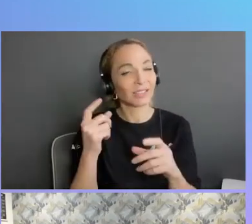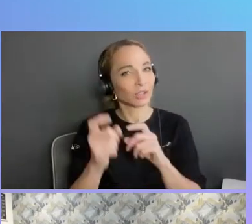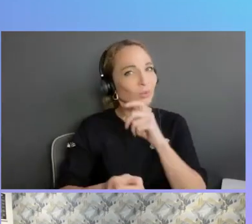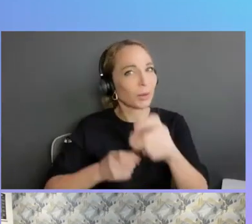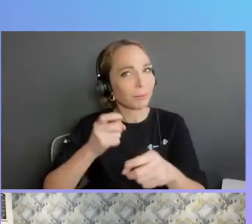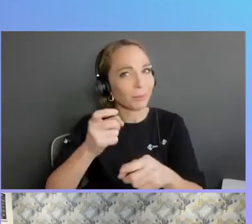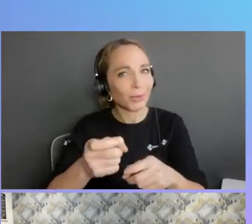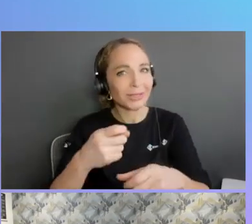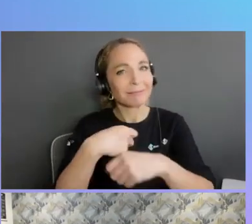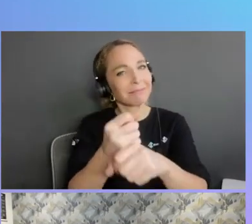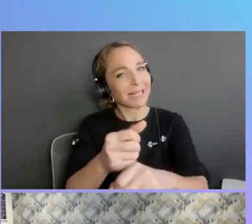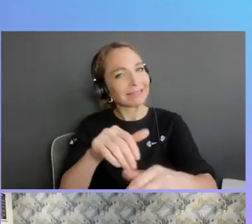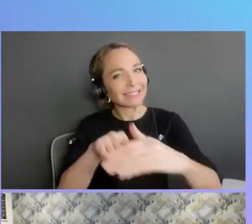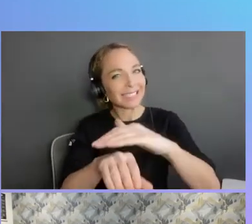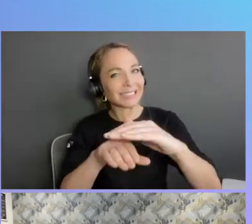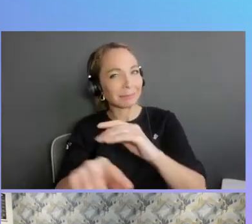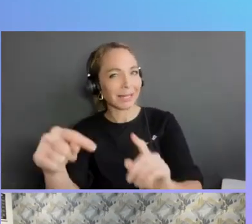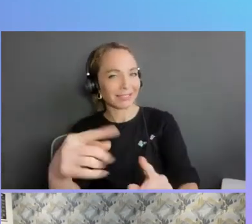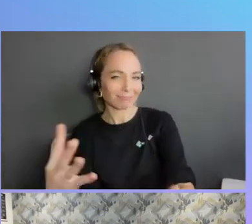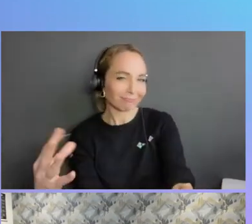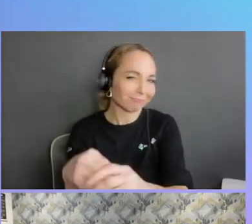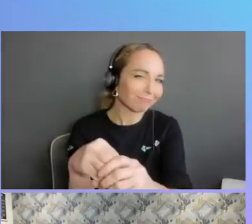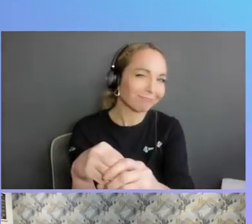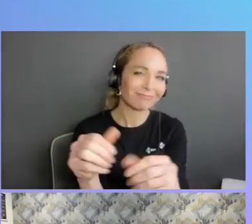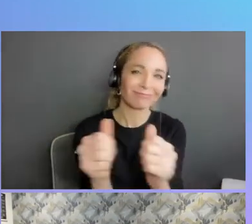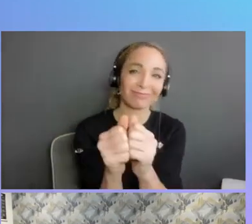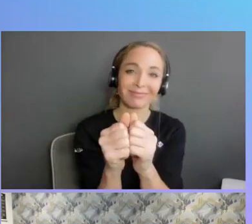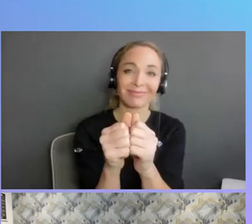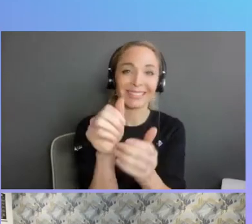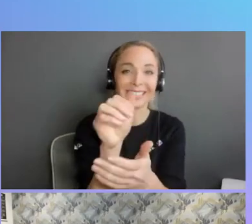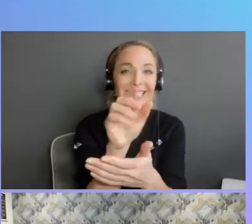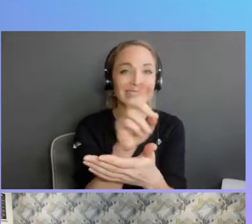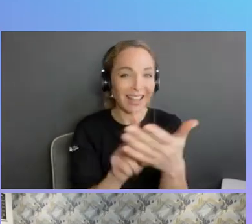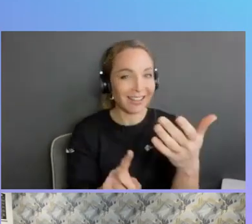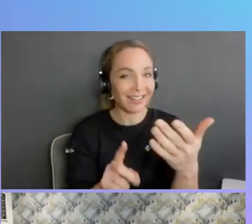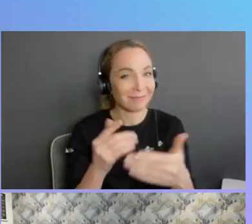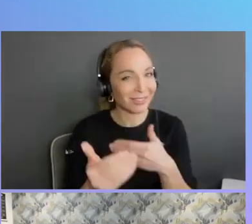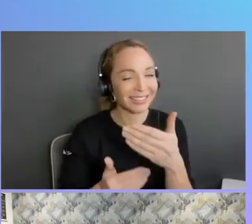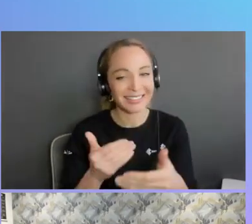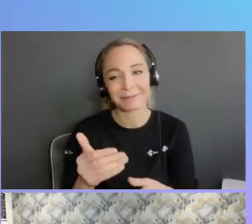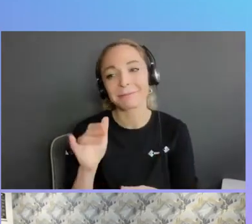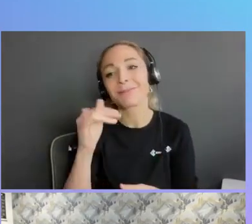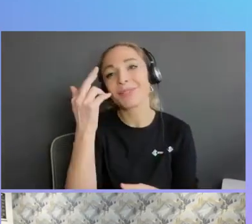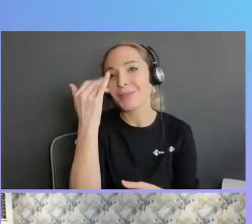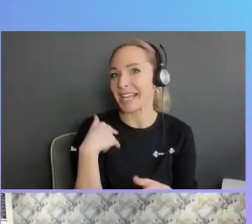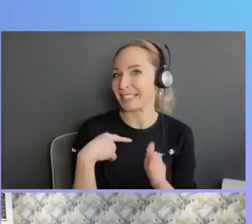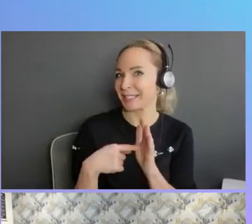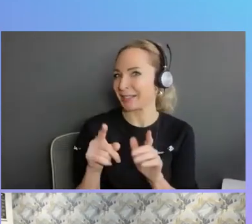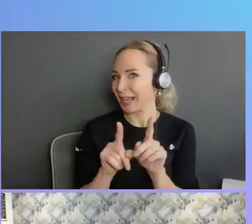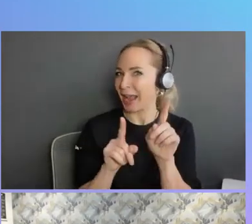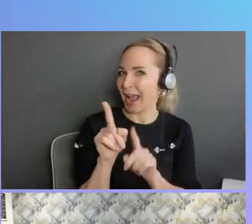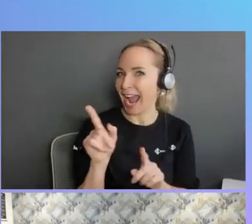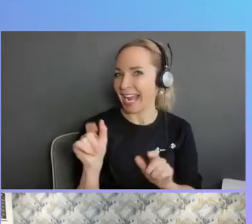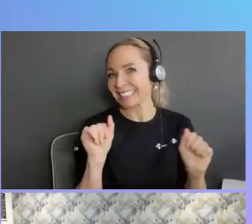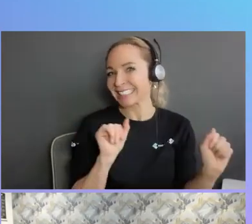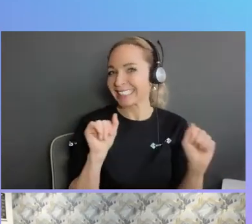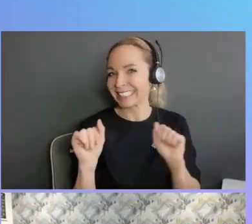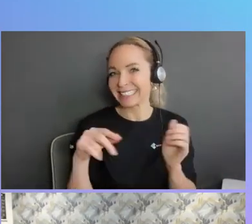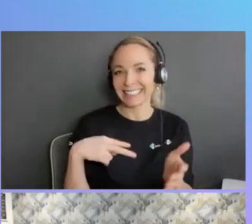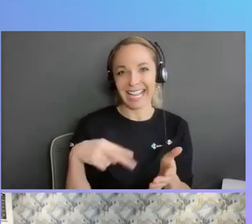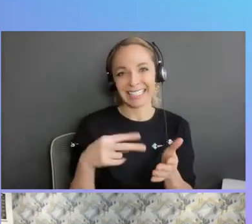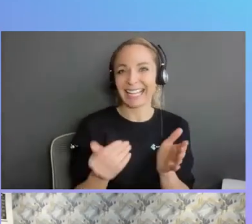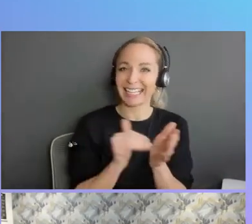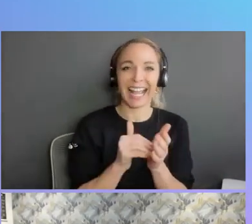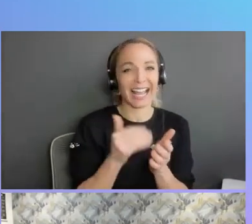accessibility as part of the design process. On this slide, I'm showing the star Disney character dancing